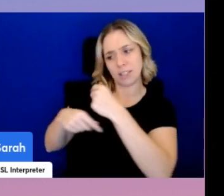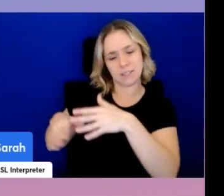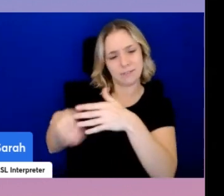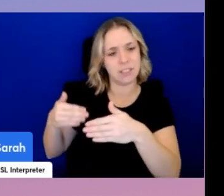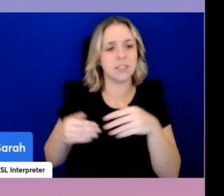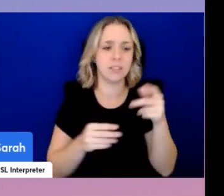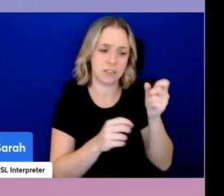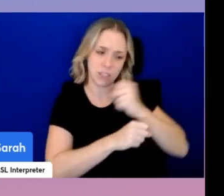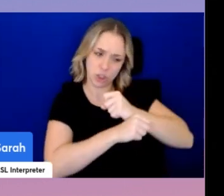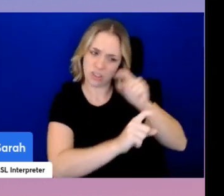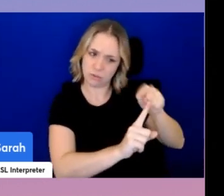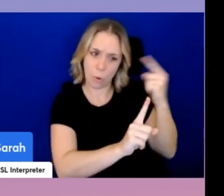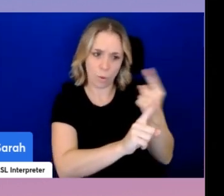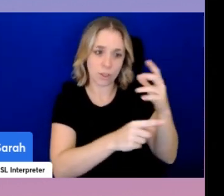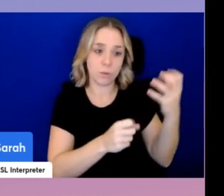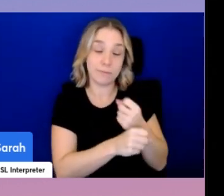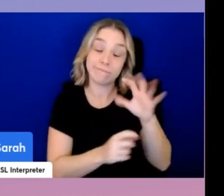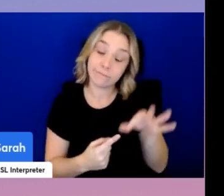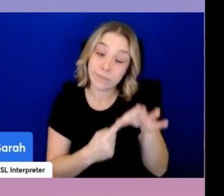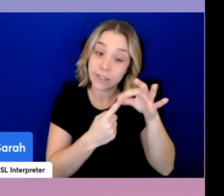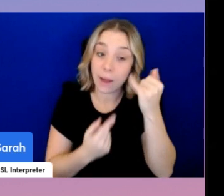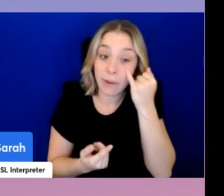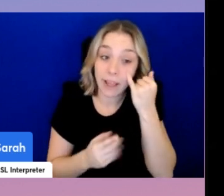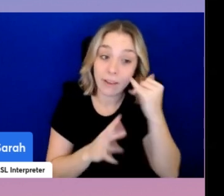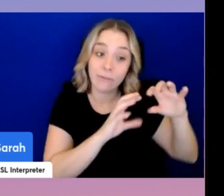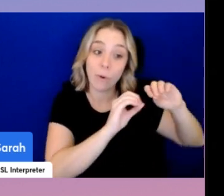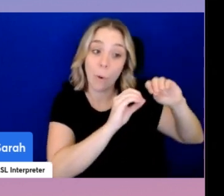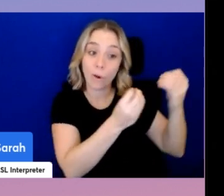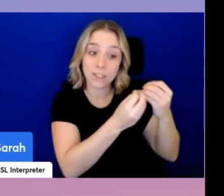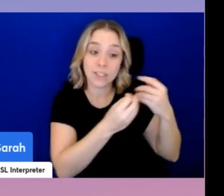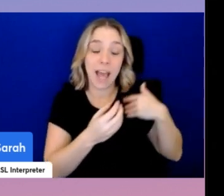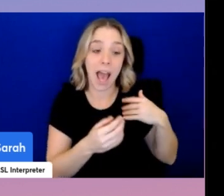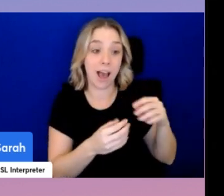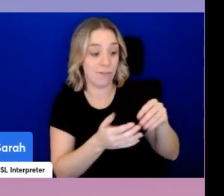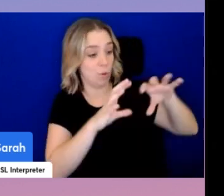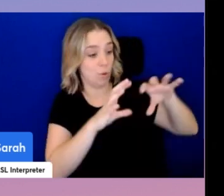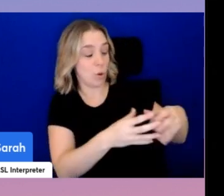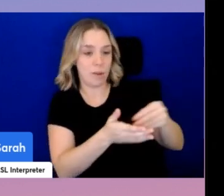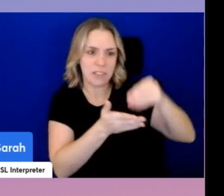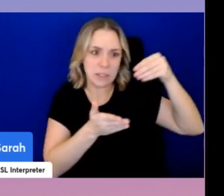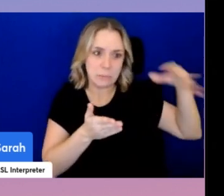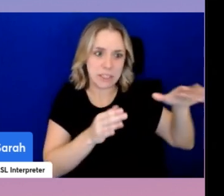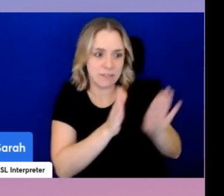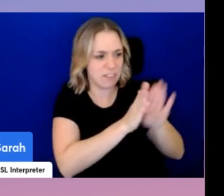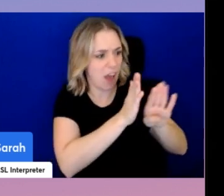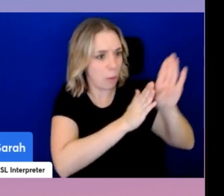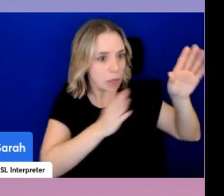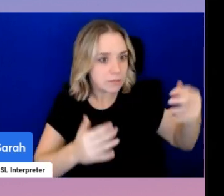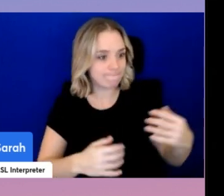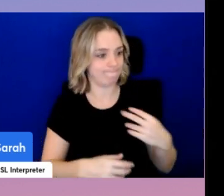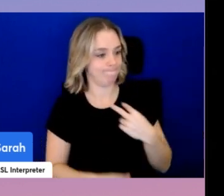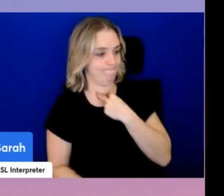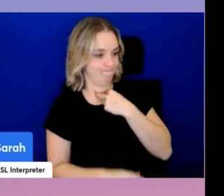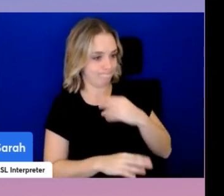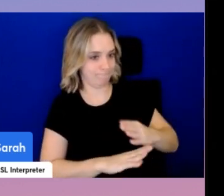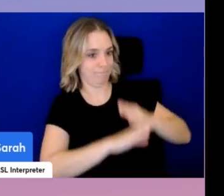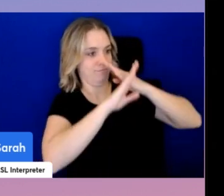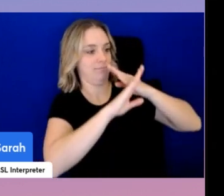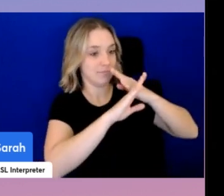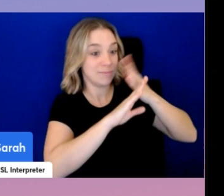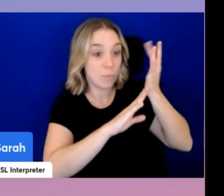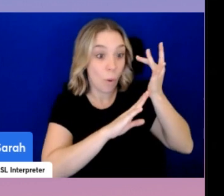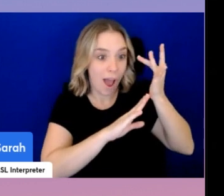Well, except that is when an organization has a group of expensive developers unable to do their work because they are blocked or slowed because